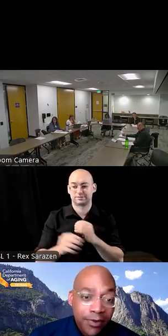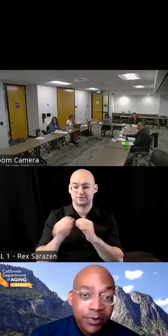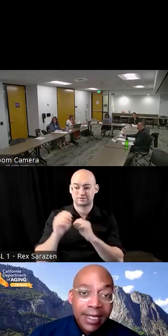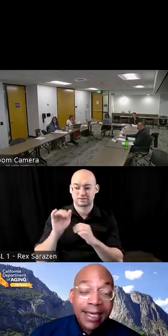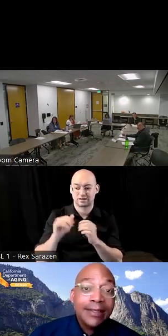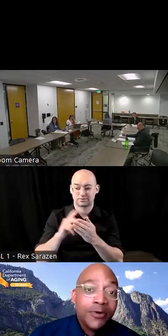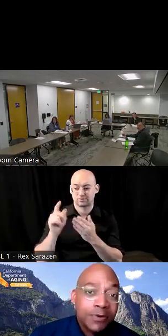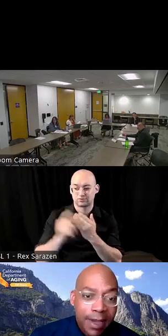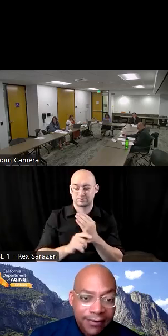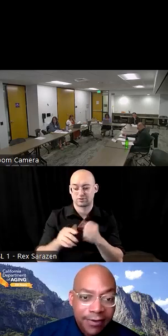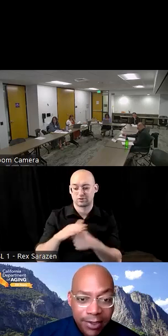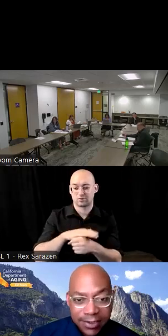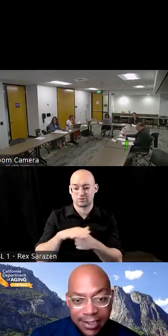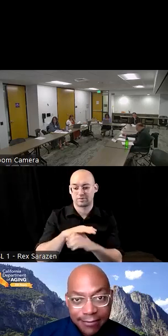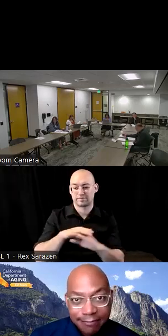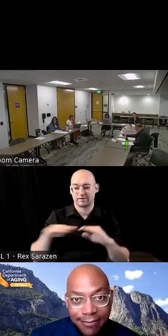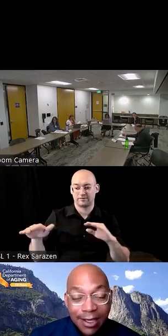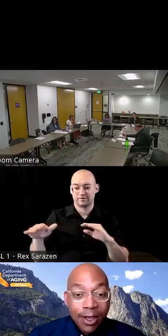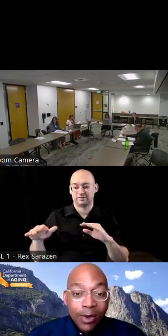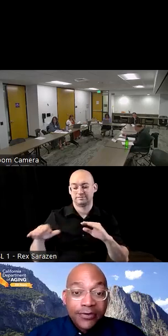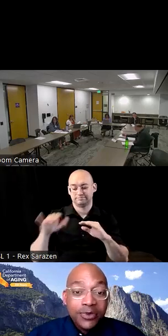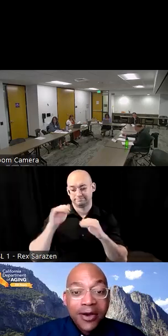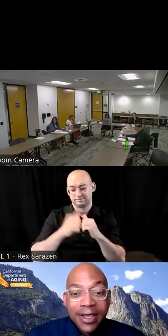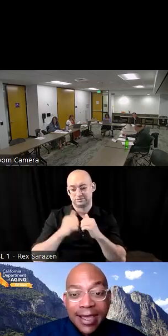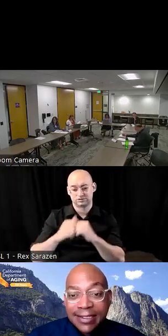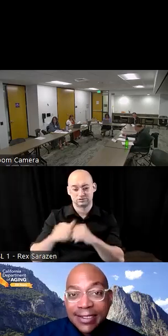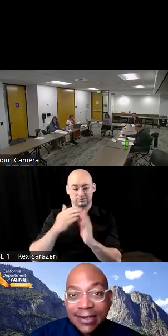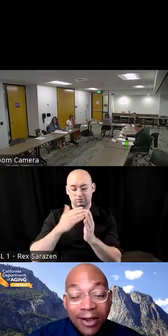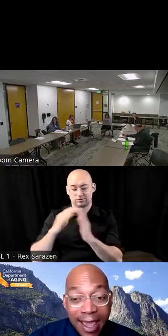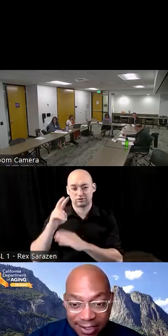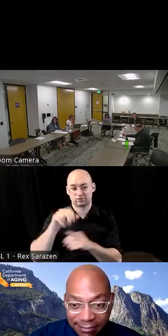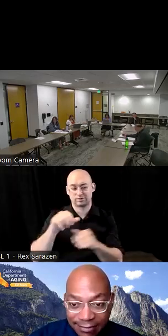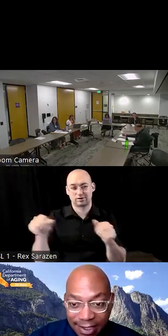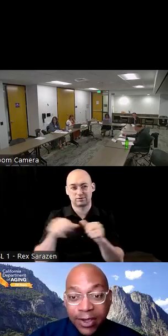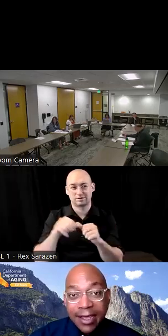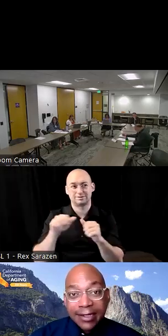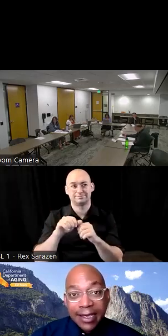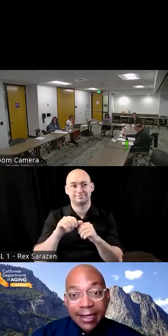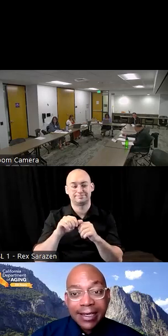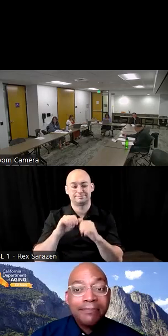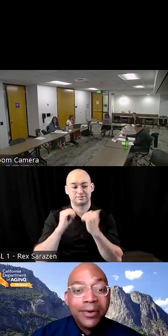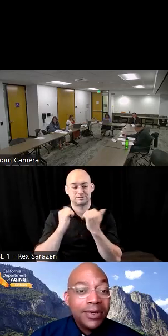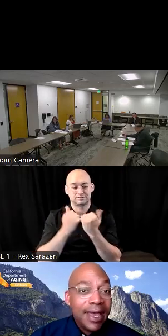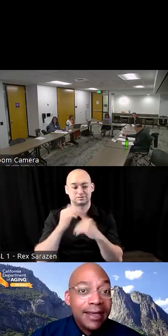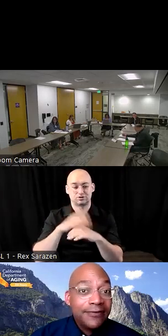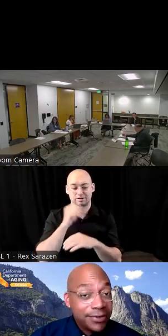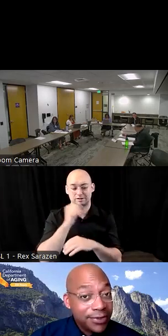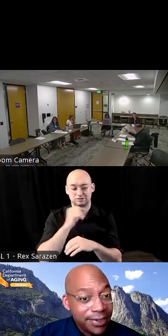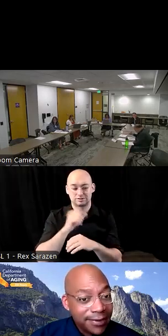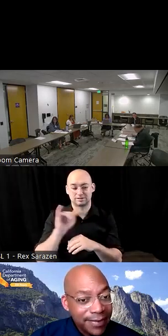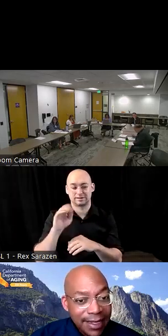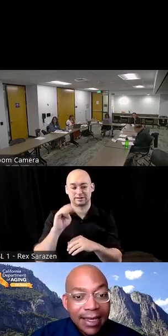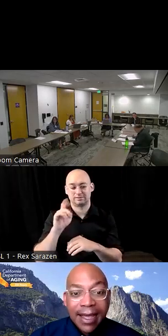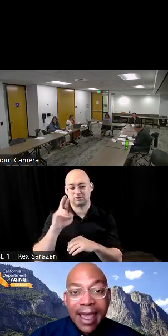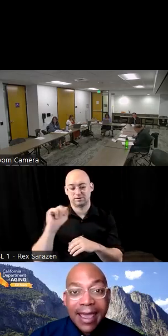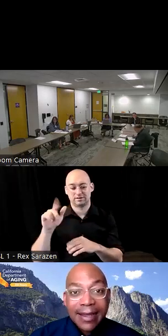local level in their respective communities. We have 2 area agencies on aging located in Imperial and